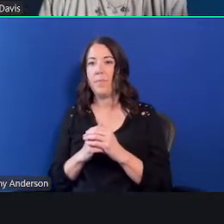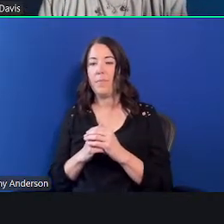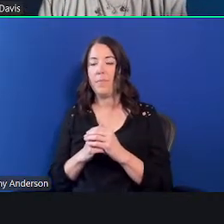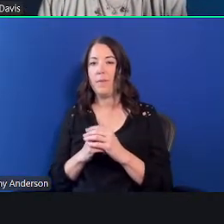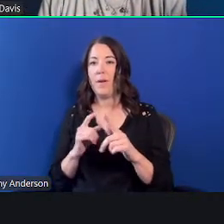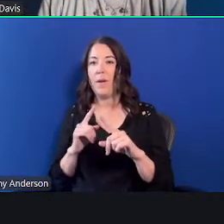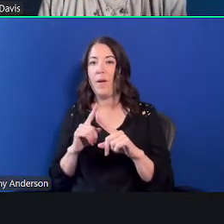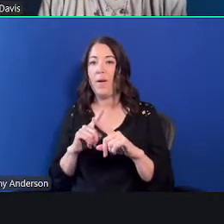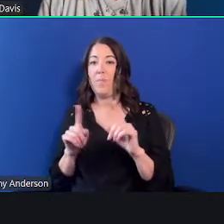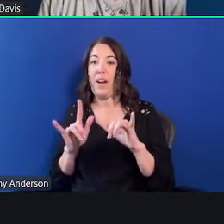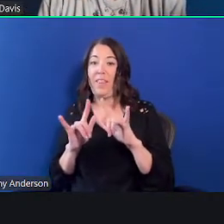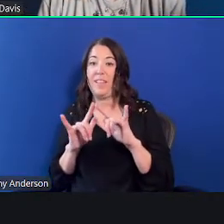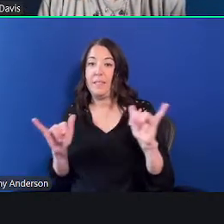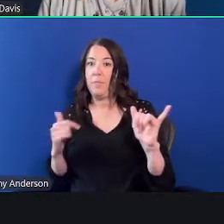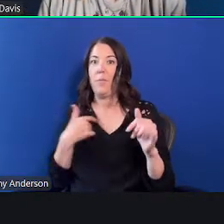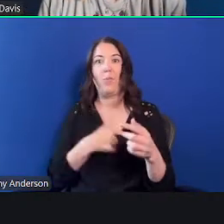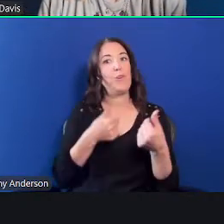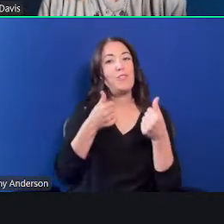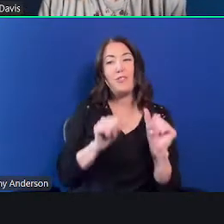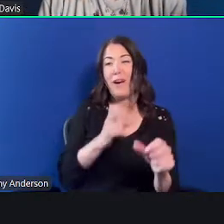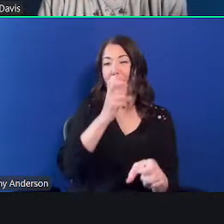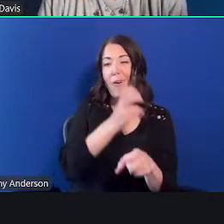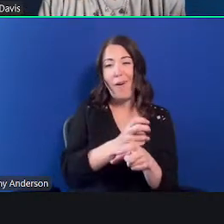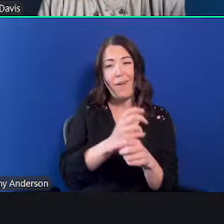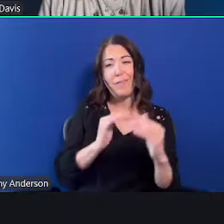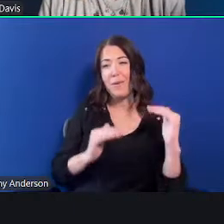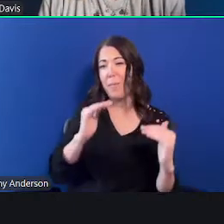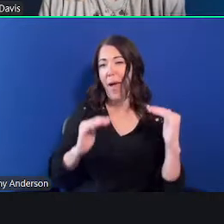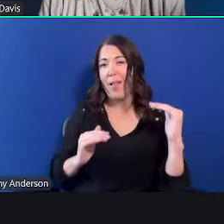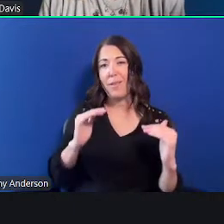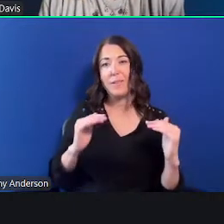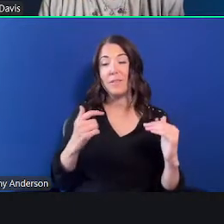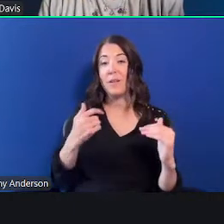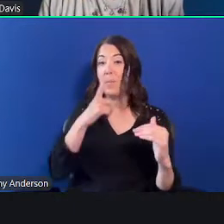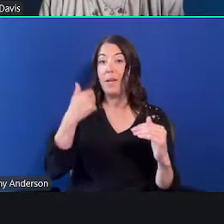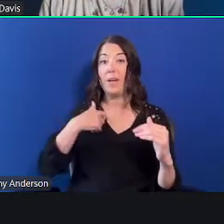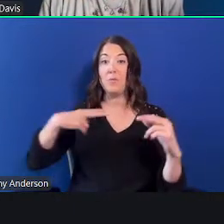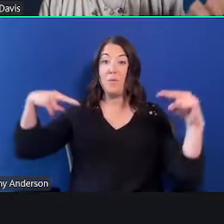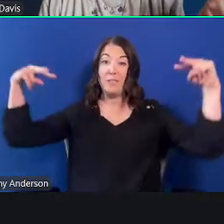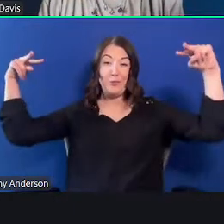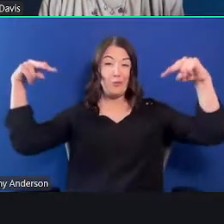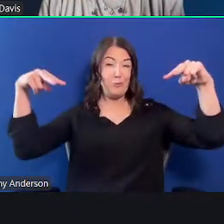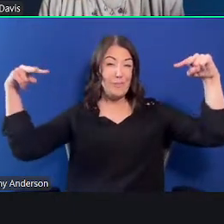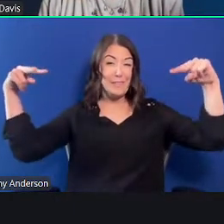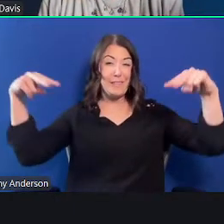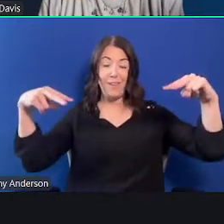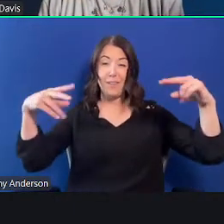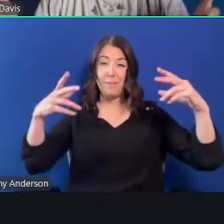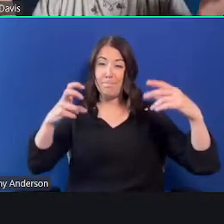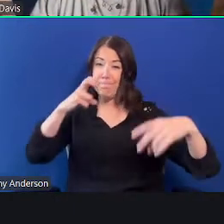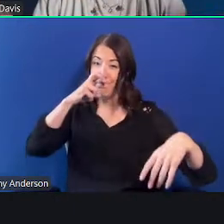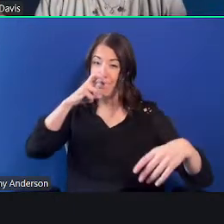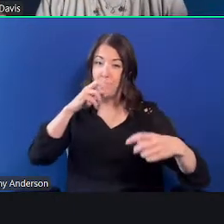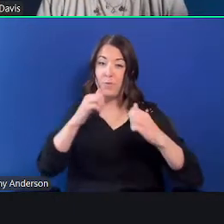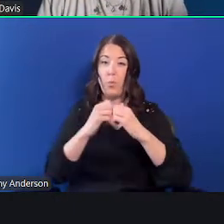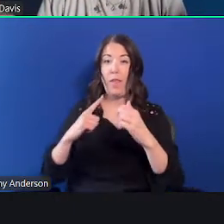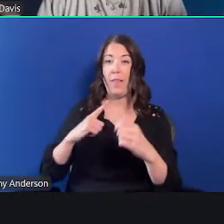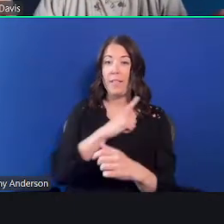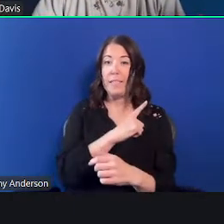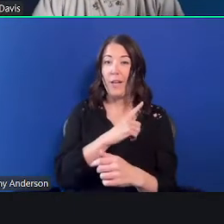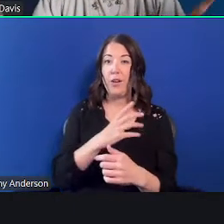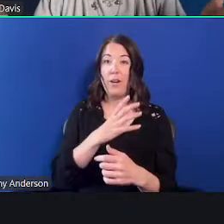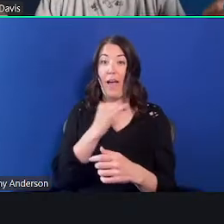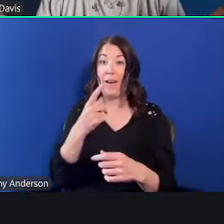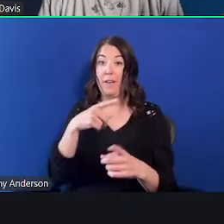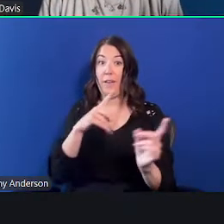hand, we're just trying so hard to balance because we've been under such scrutiny also with the legislature, and they will go to the